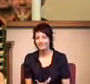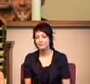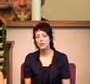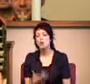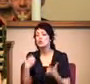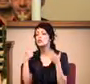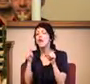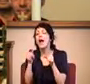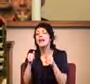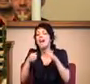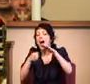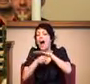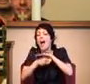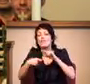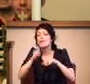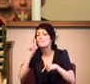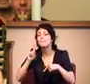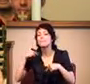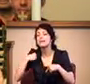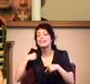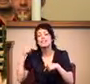Just try to hide from me.